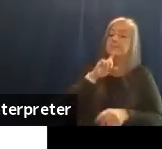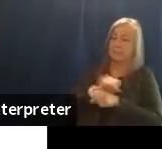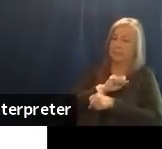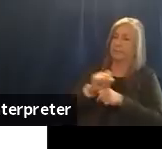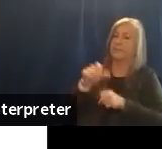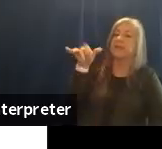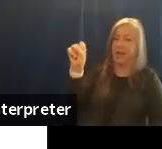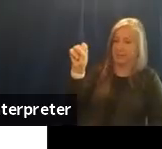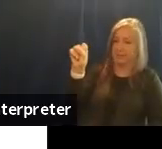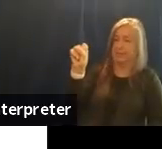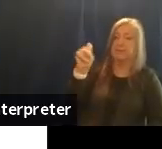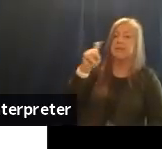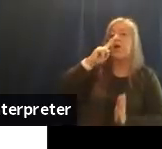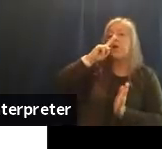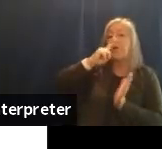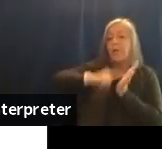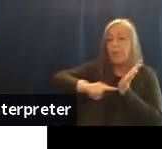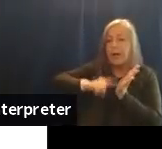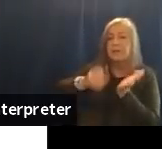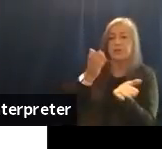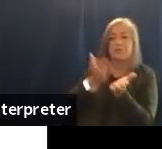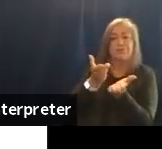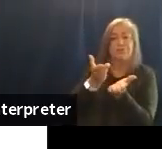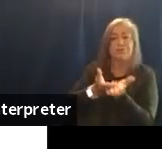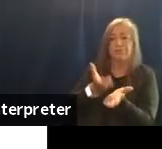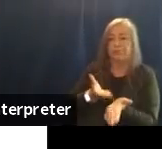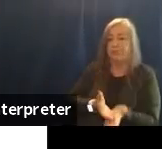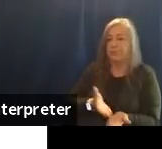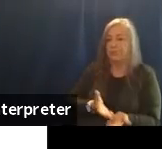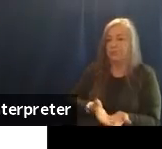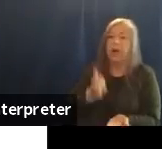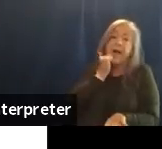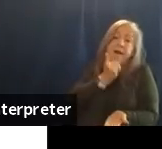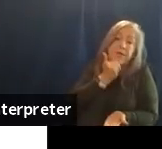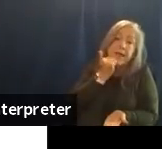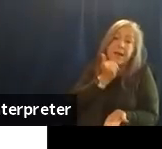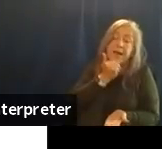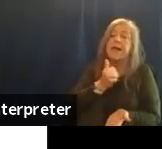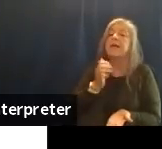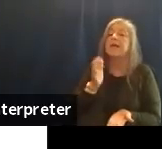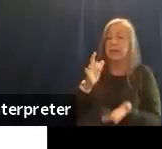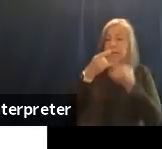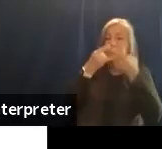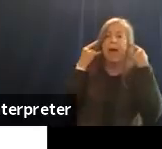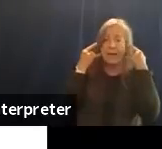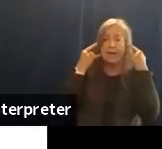coming out every single day that that really backs this up and